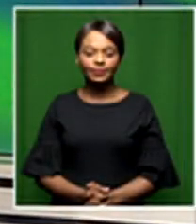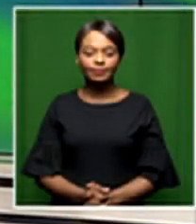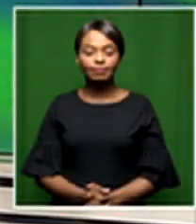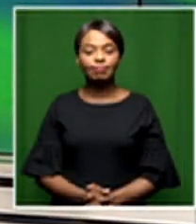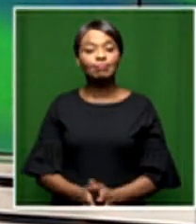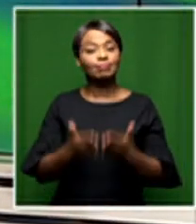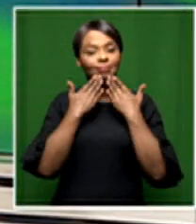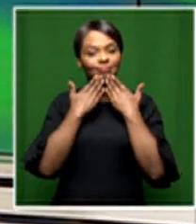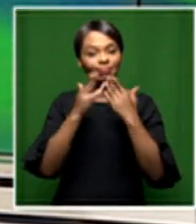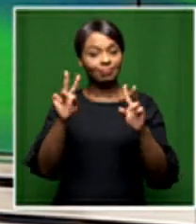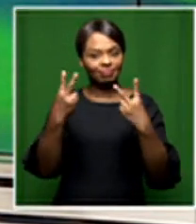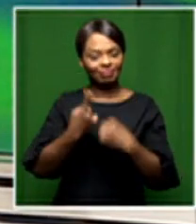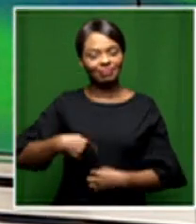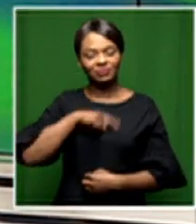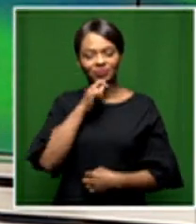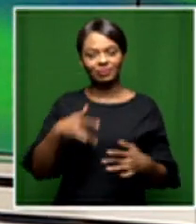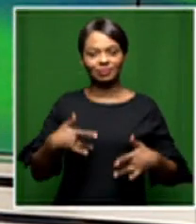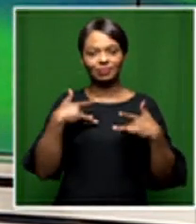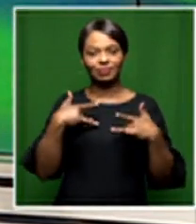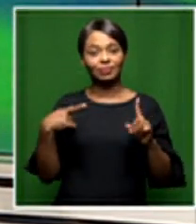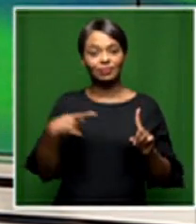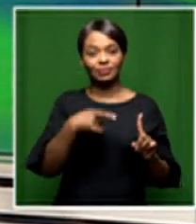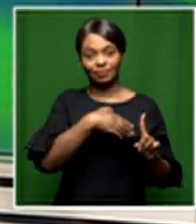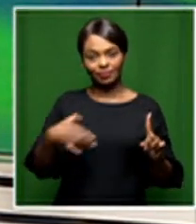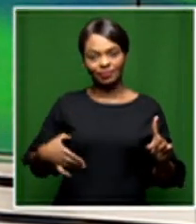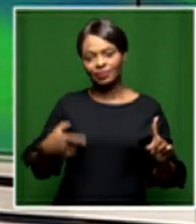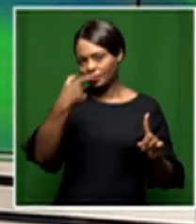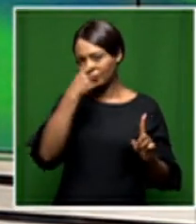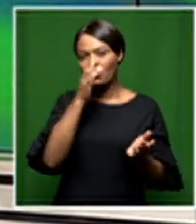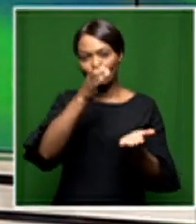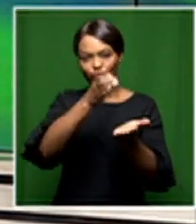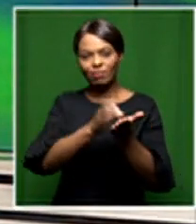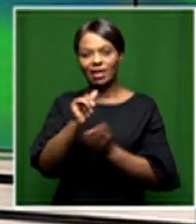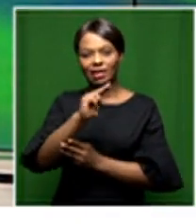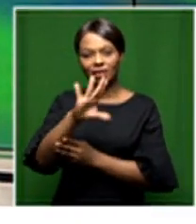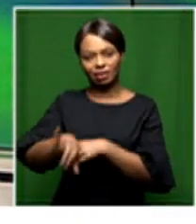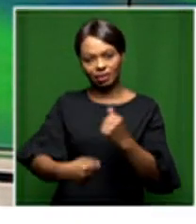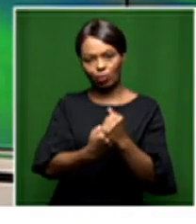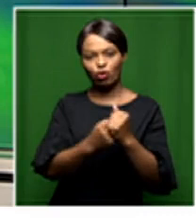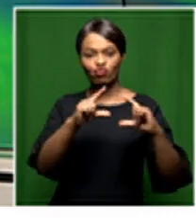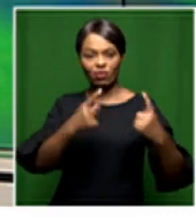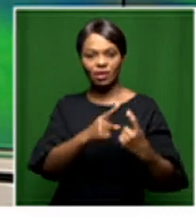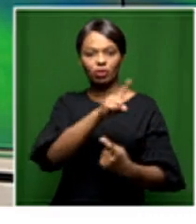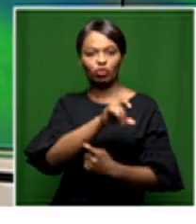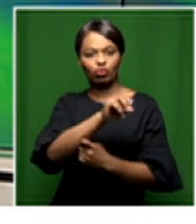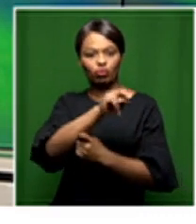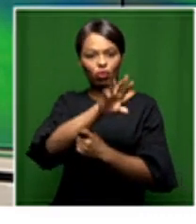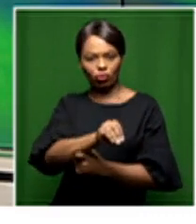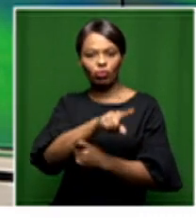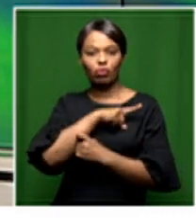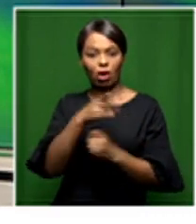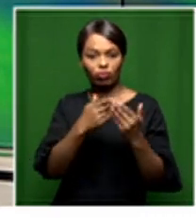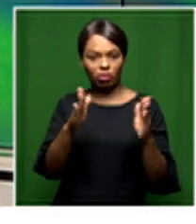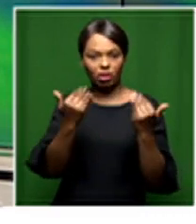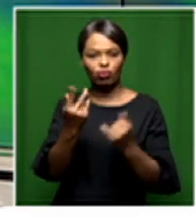Now, thanks for being with us here on Morning Live. President Cyril Ramaphosa reaffirmed the ANC's support of the Zondo Commission of Inquiry during the